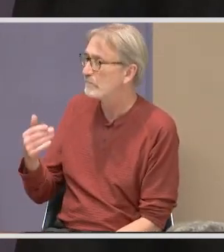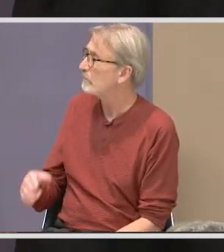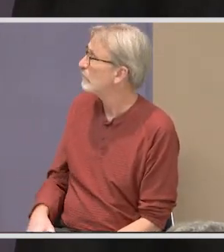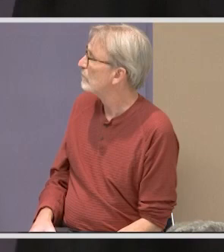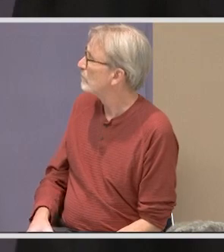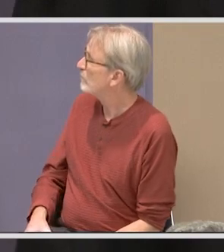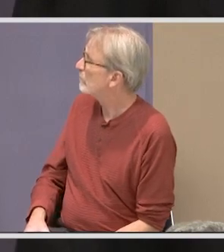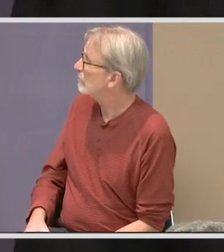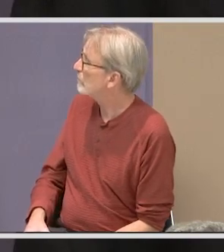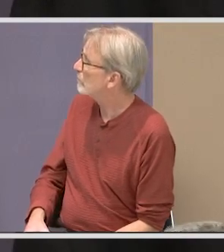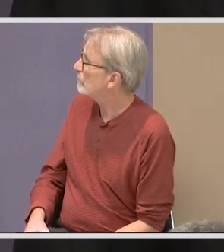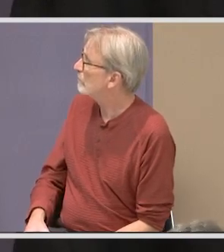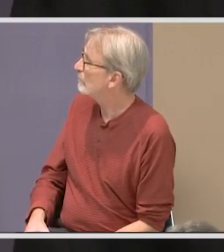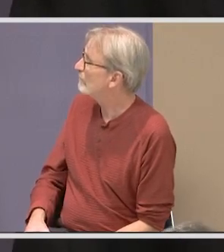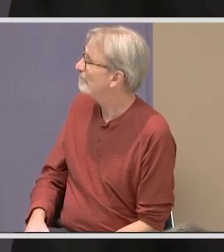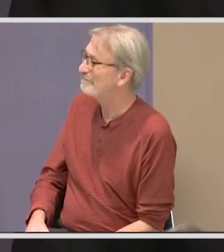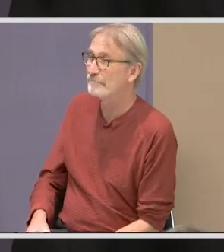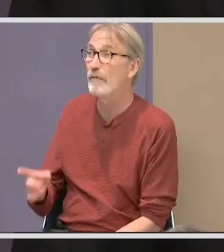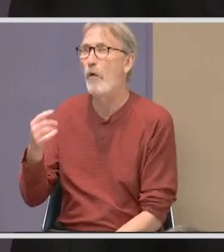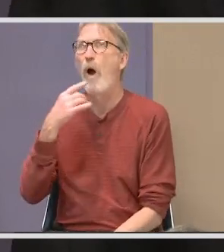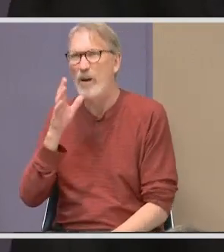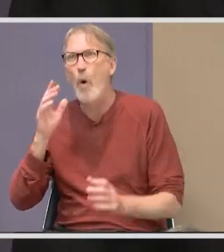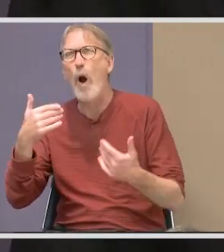Also, if you want.